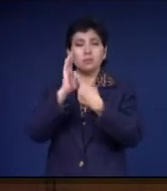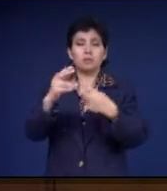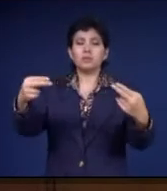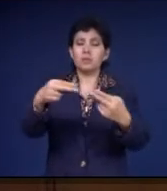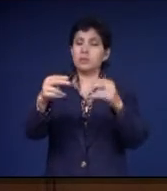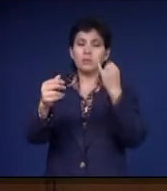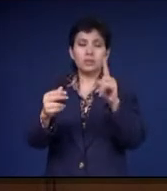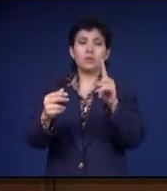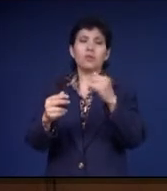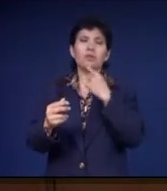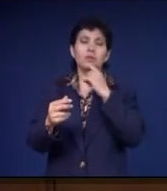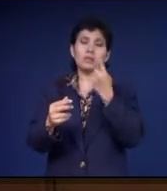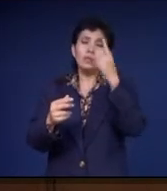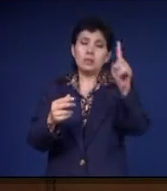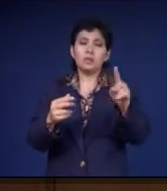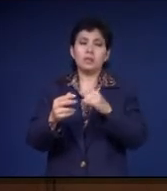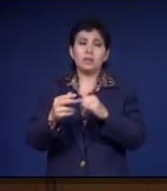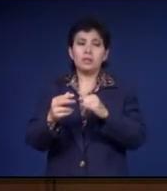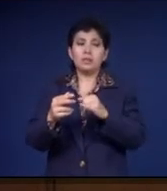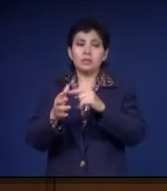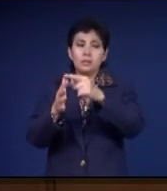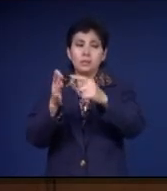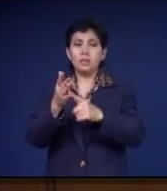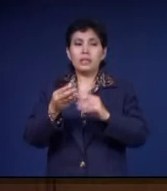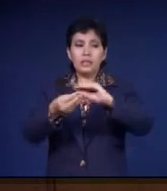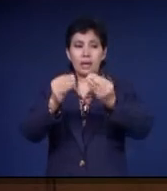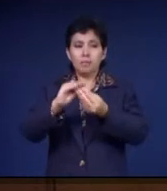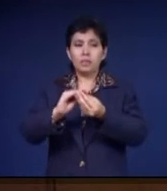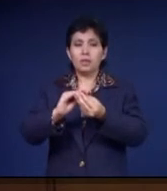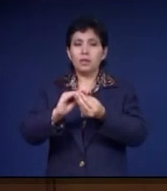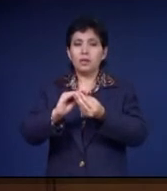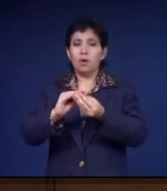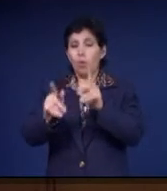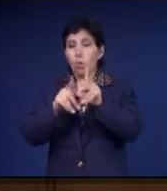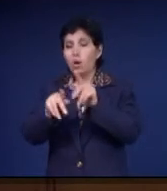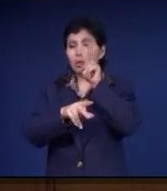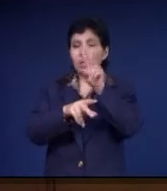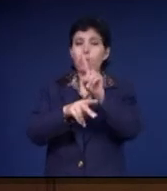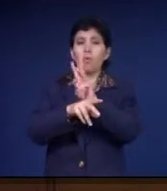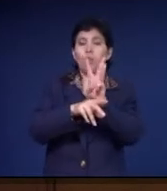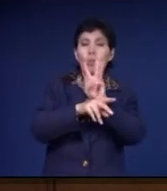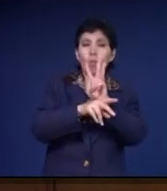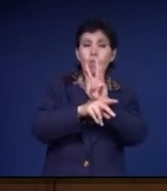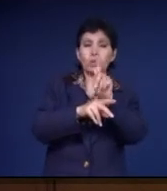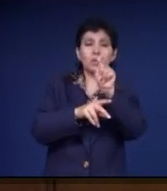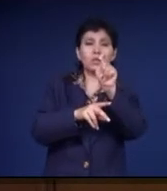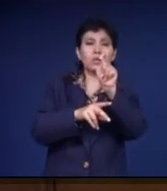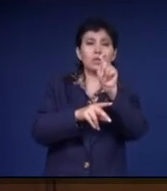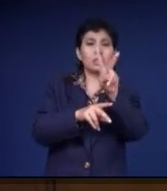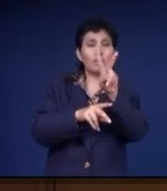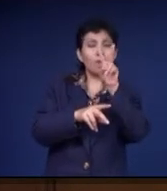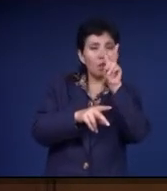a relationship between, let's say, the number of watching TV, the hours of watching TV, and also